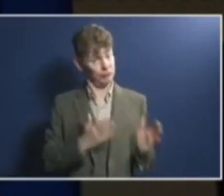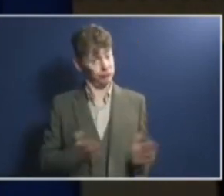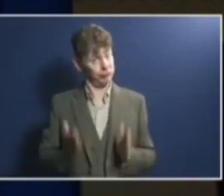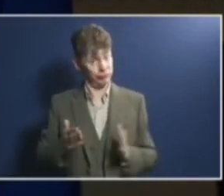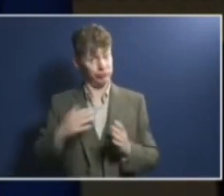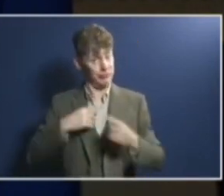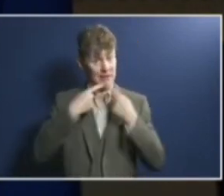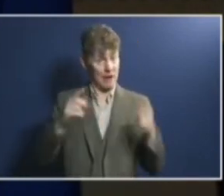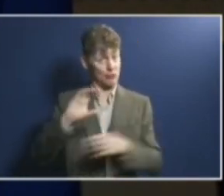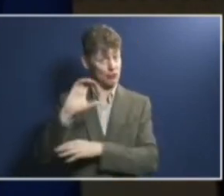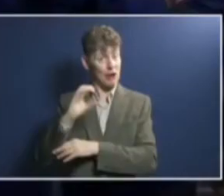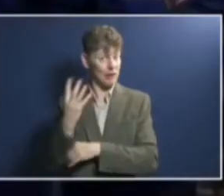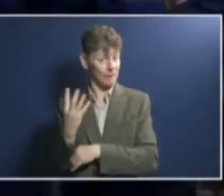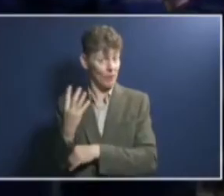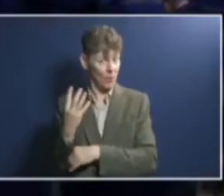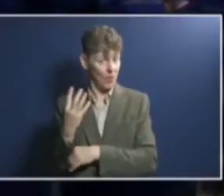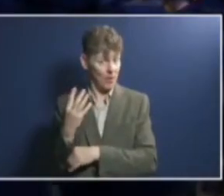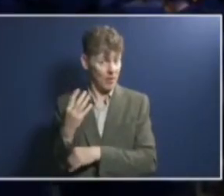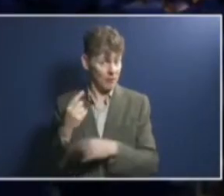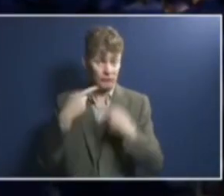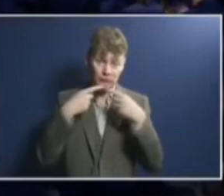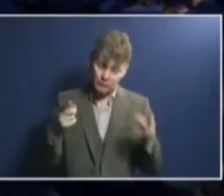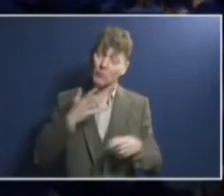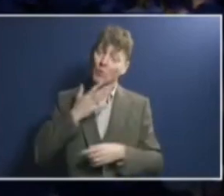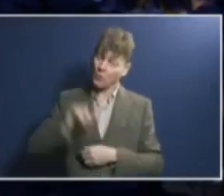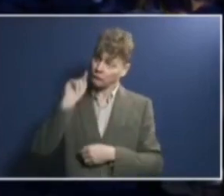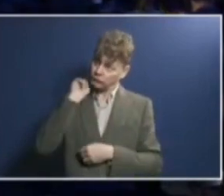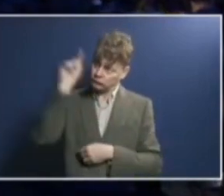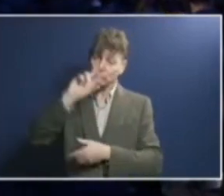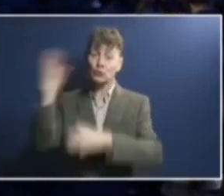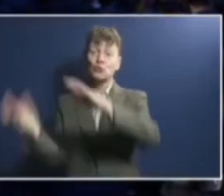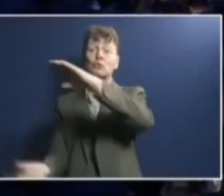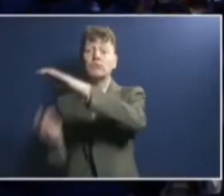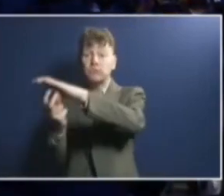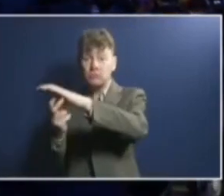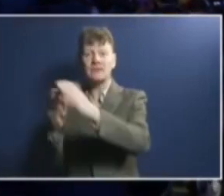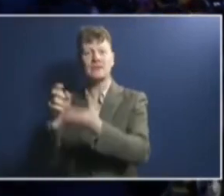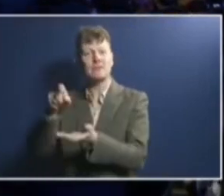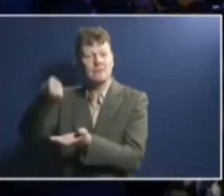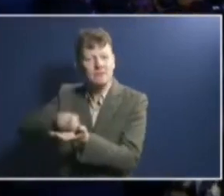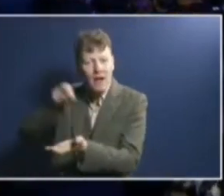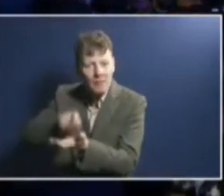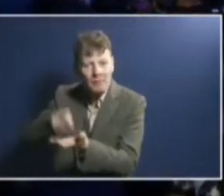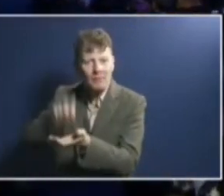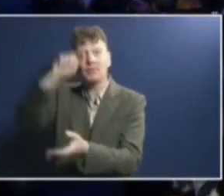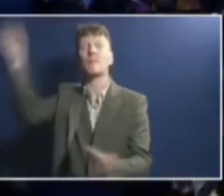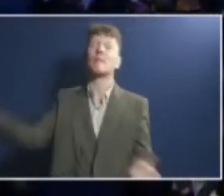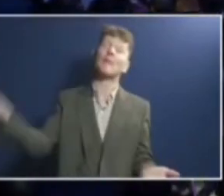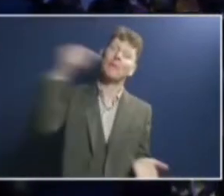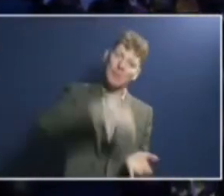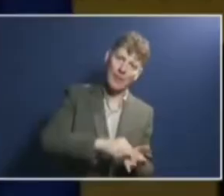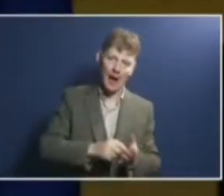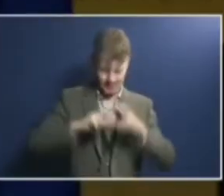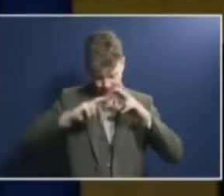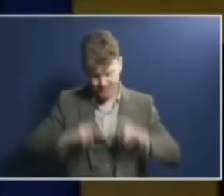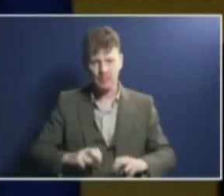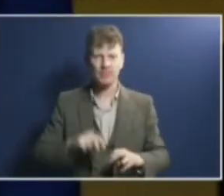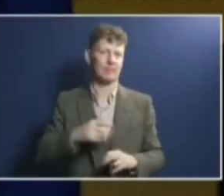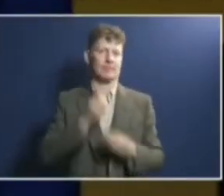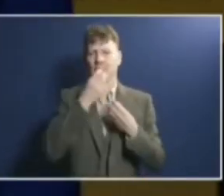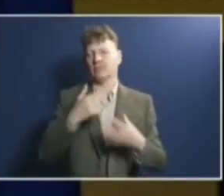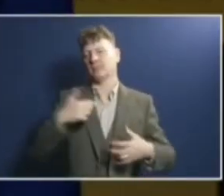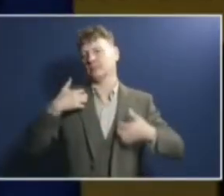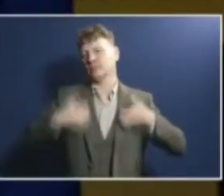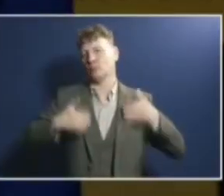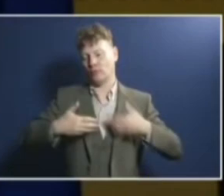announced our Chandrayaan 4, to go and come back with samples. I think this is a great journey that just started. I am looking forward to further